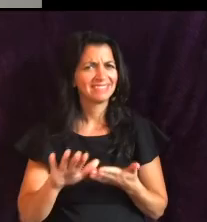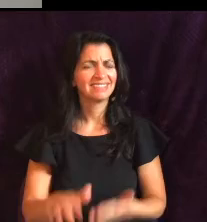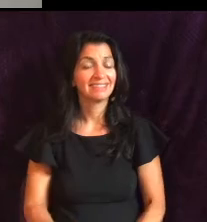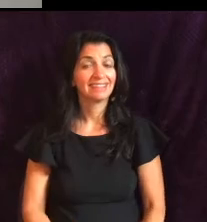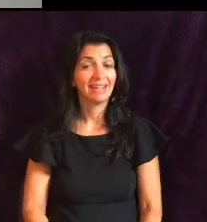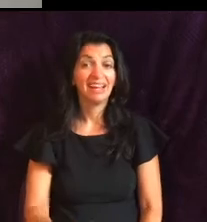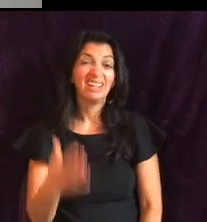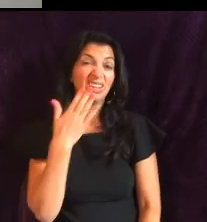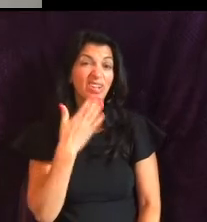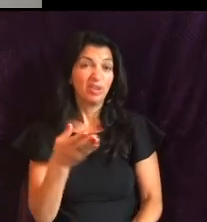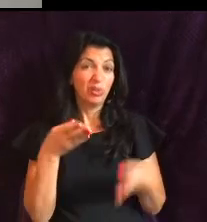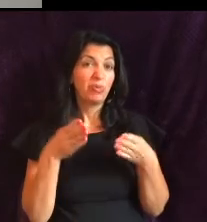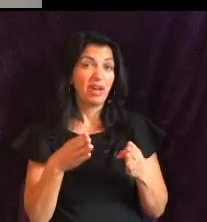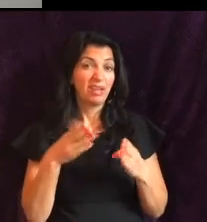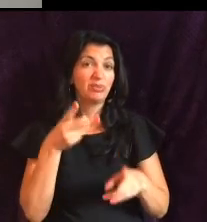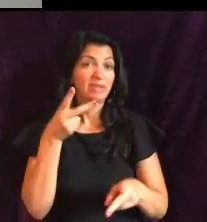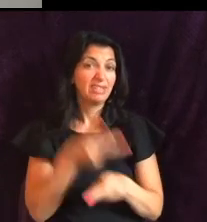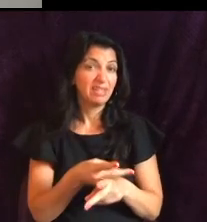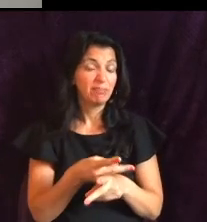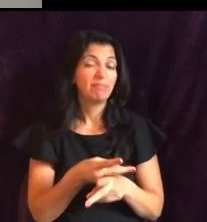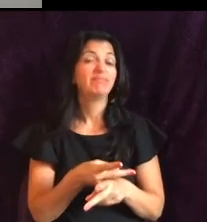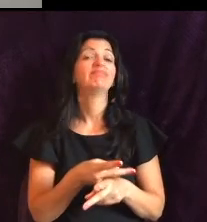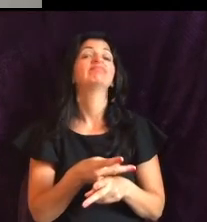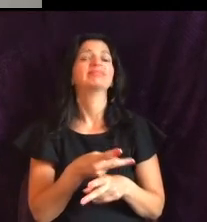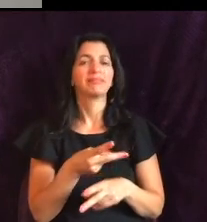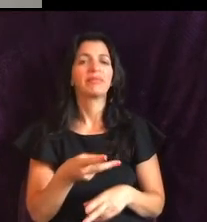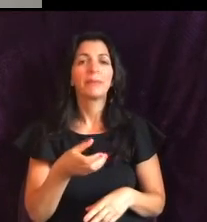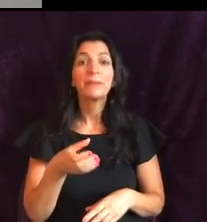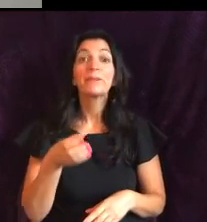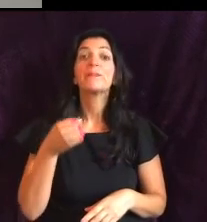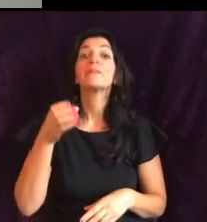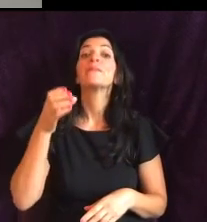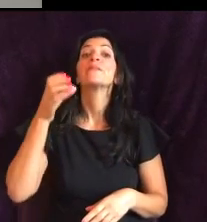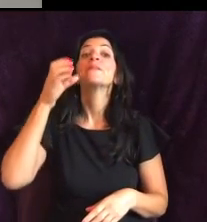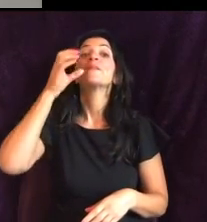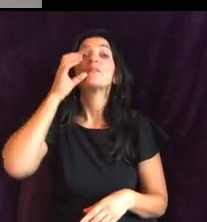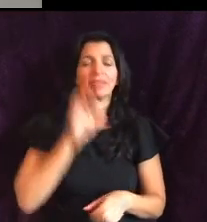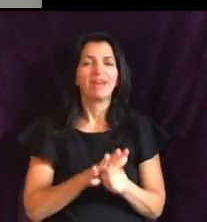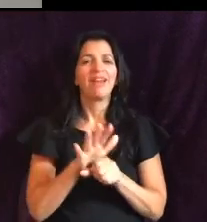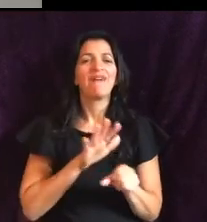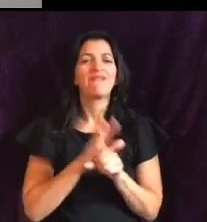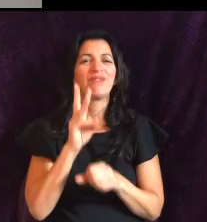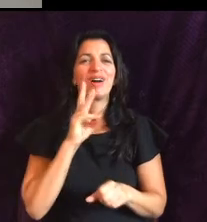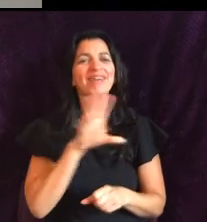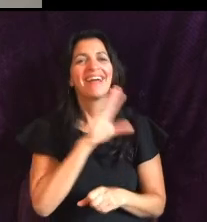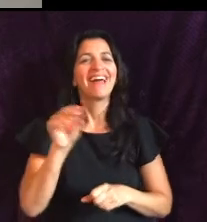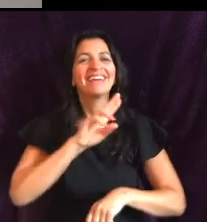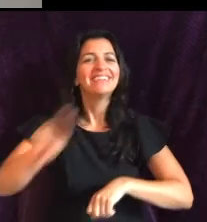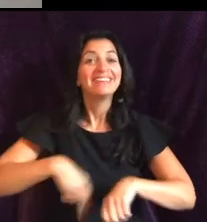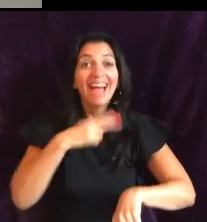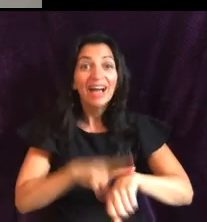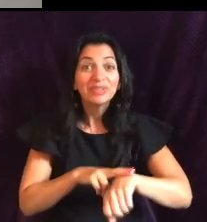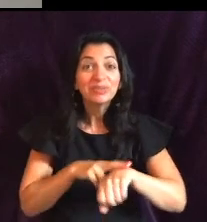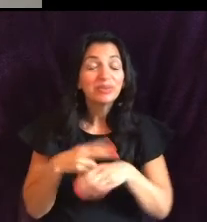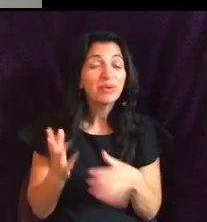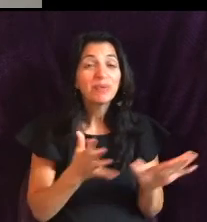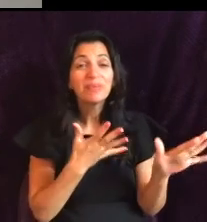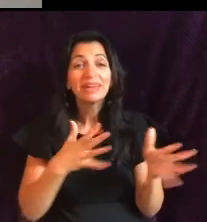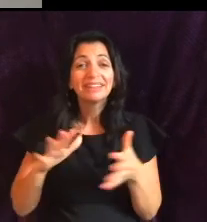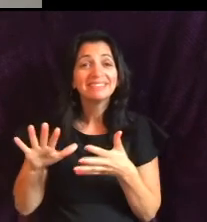Nice. Good way to stay hydrated and get a musical instrument just by using your natural wind.